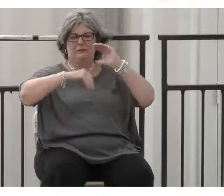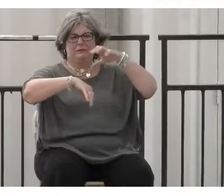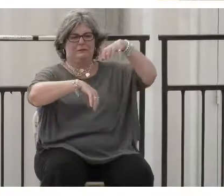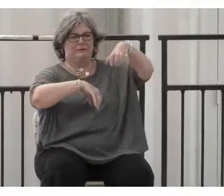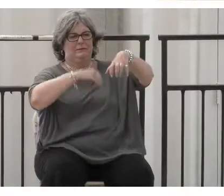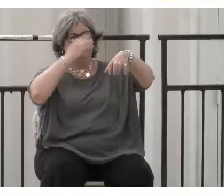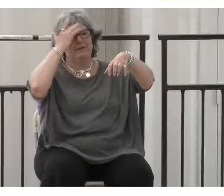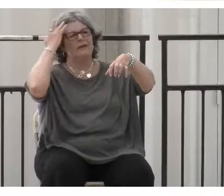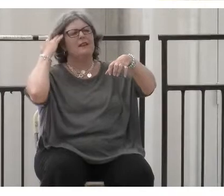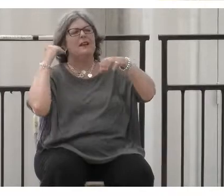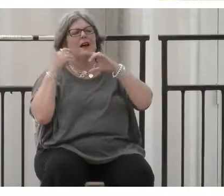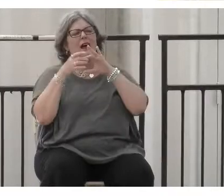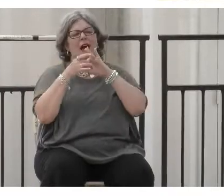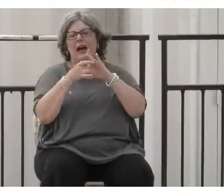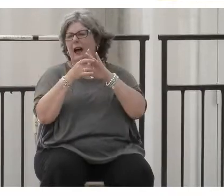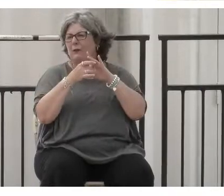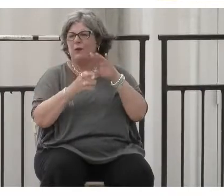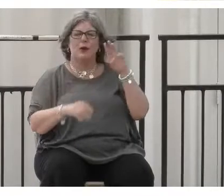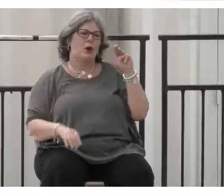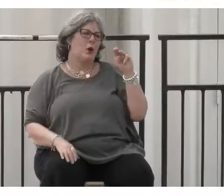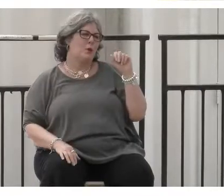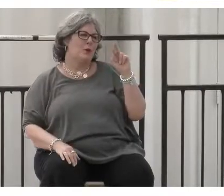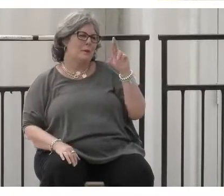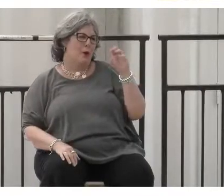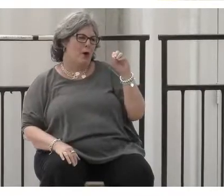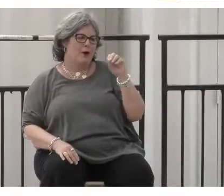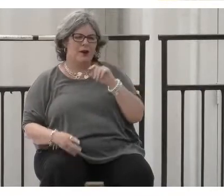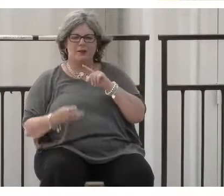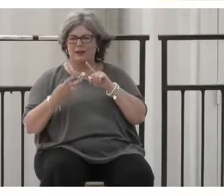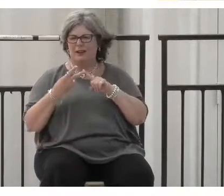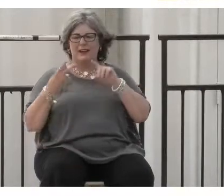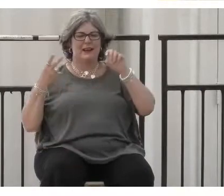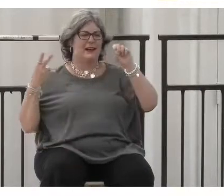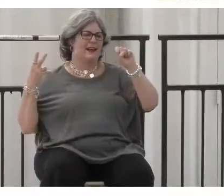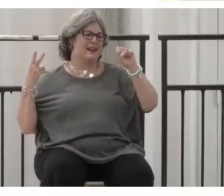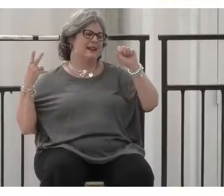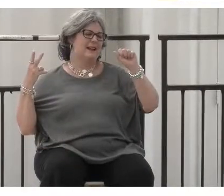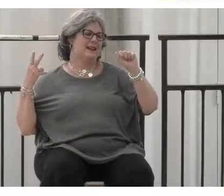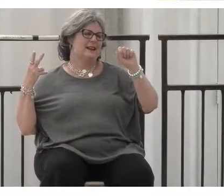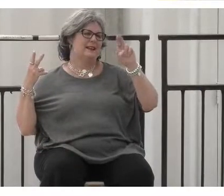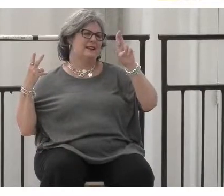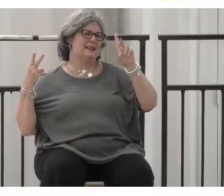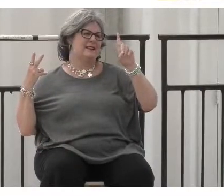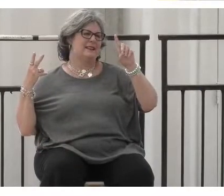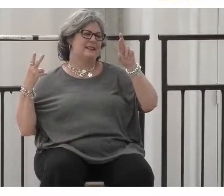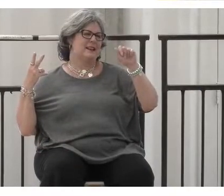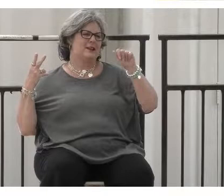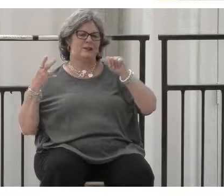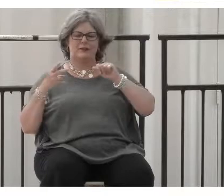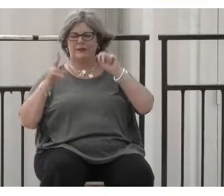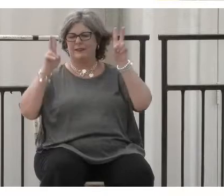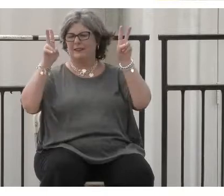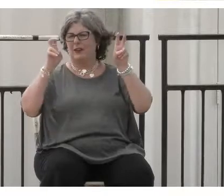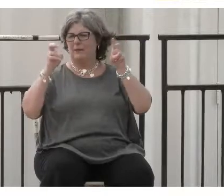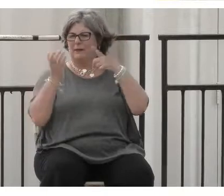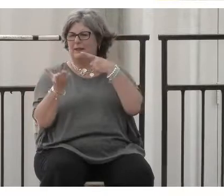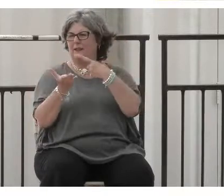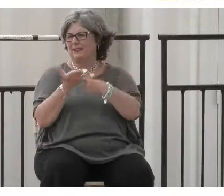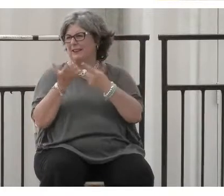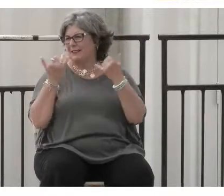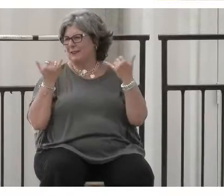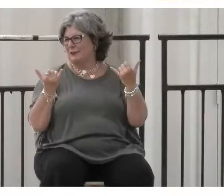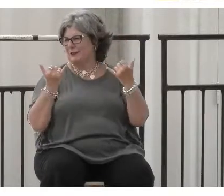worked closely with Marco and also with Sandra for developing content around the very topics that we're